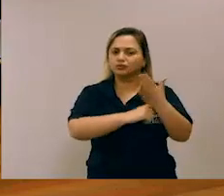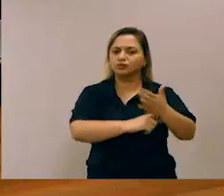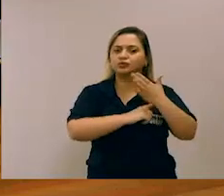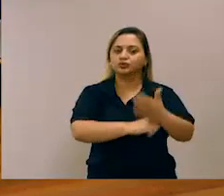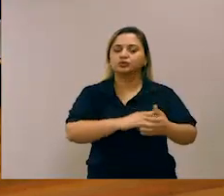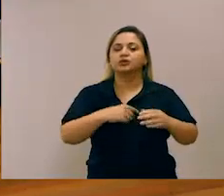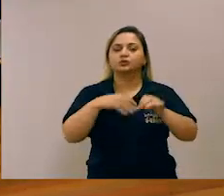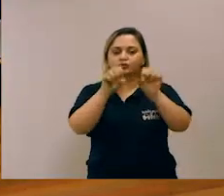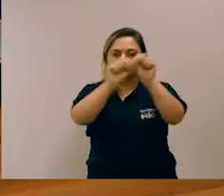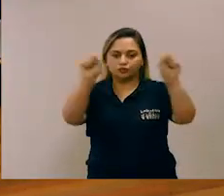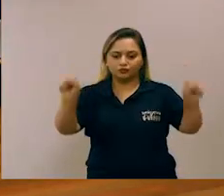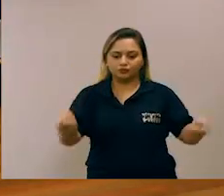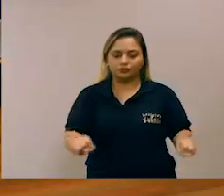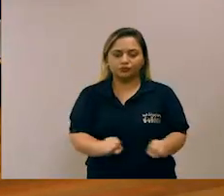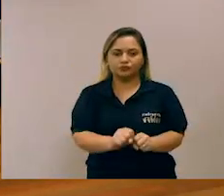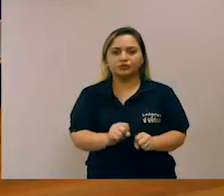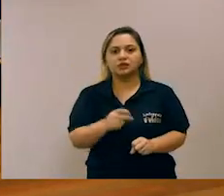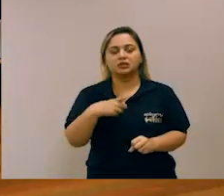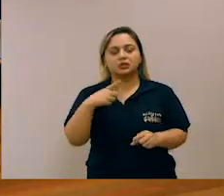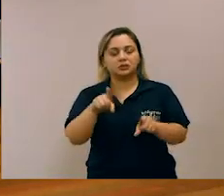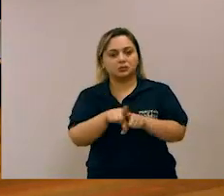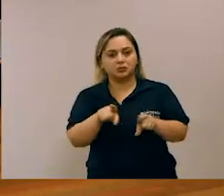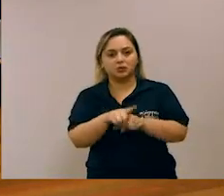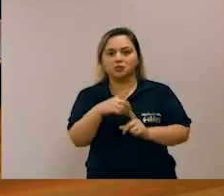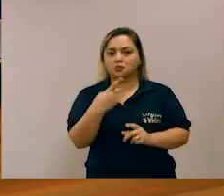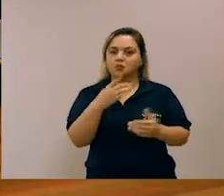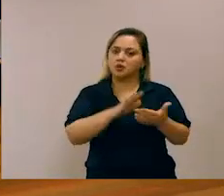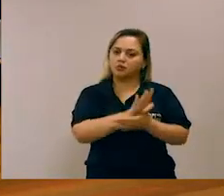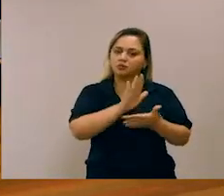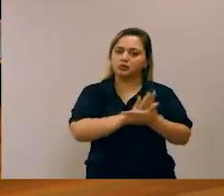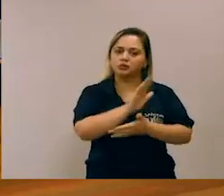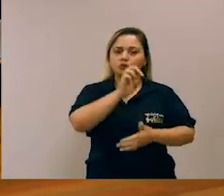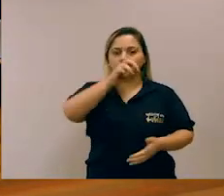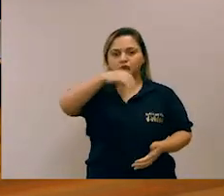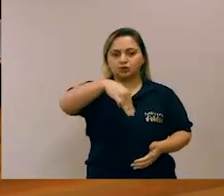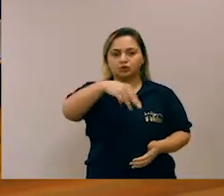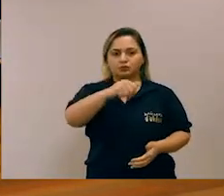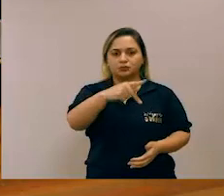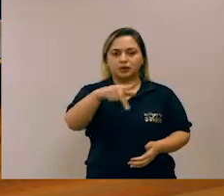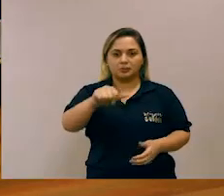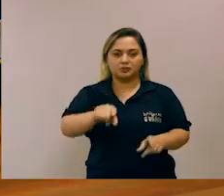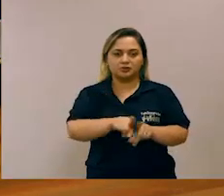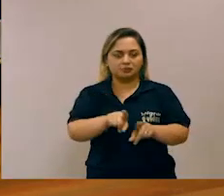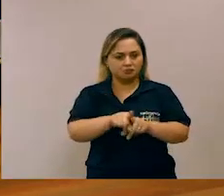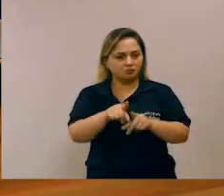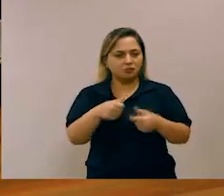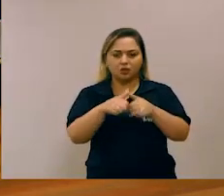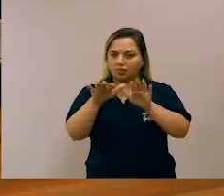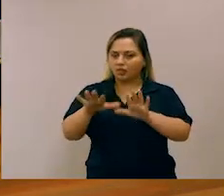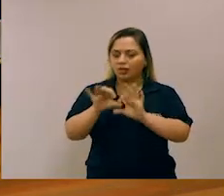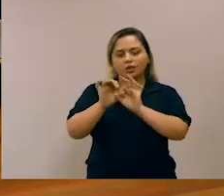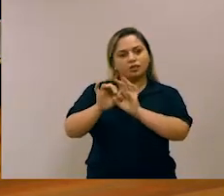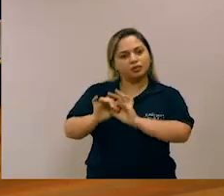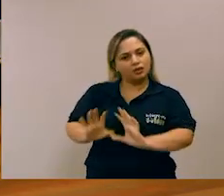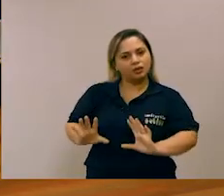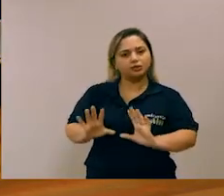us 24 hours a day helping us to use the ArcGIS software.